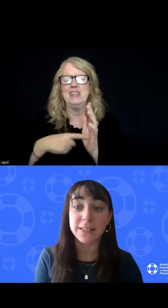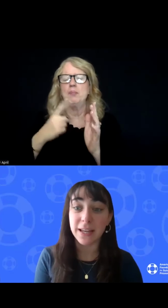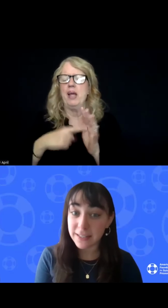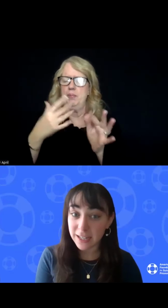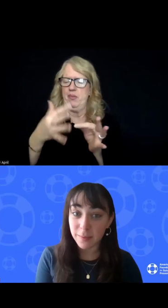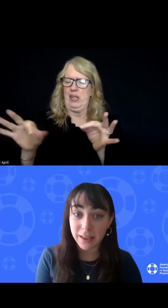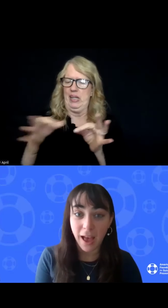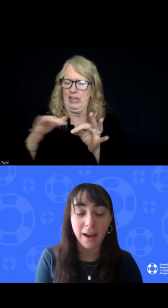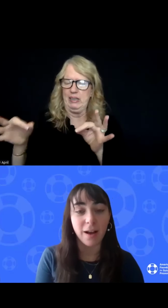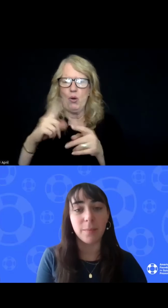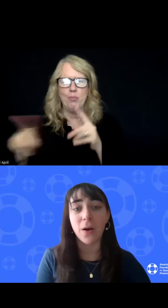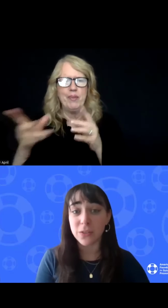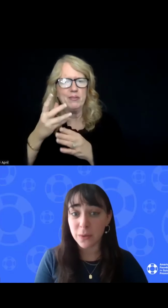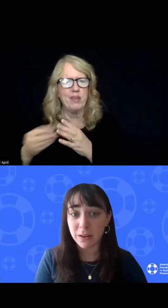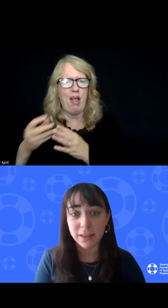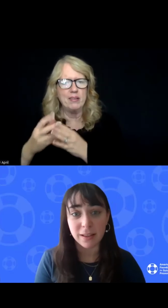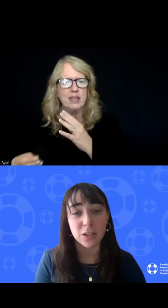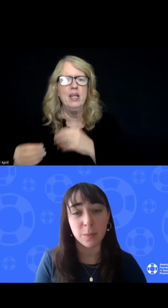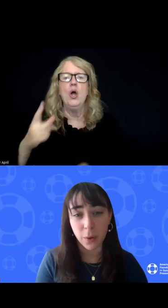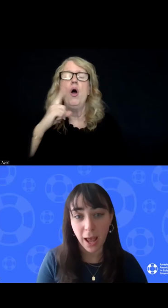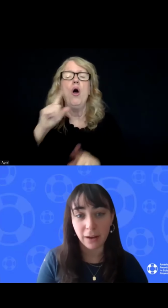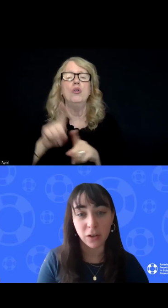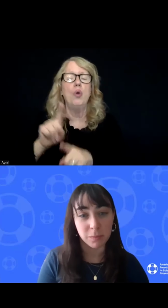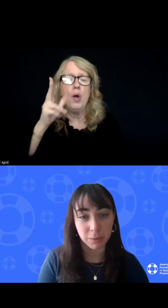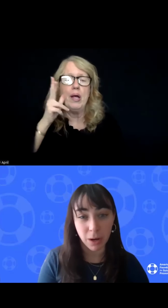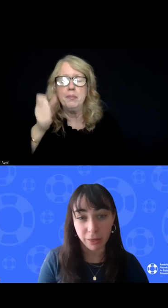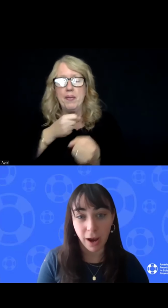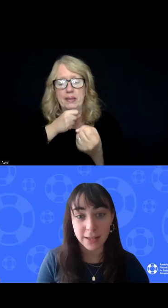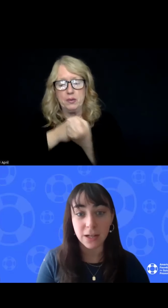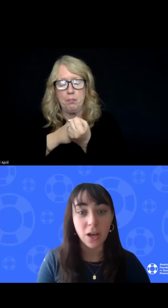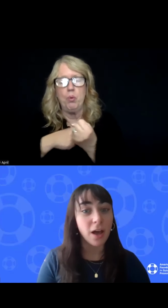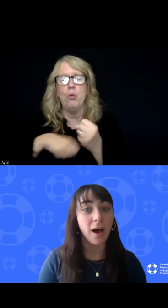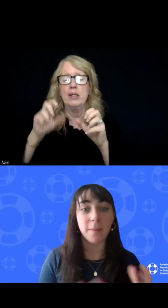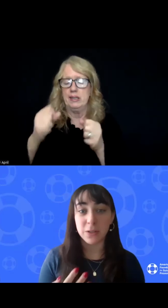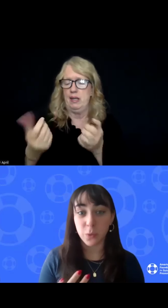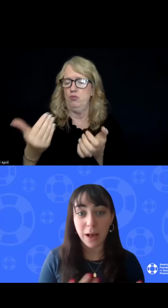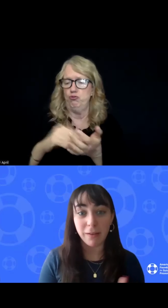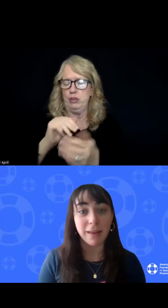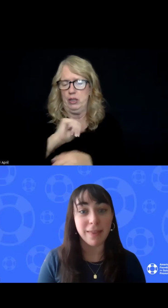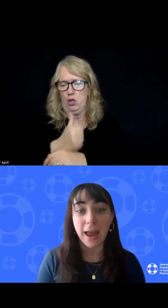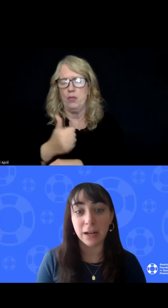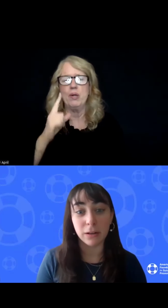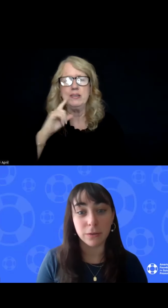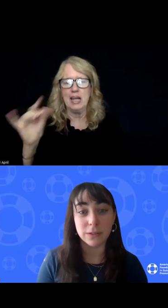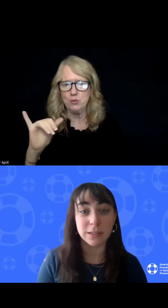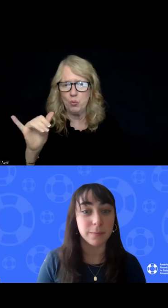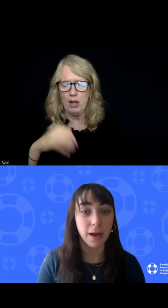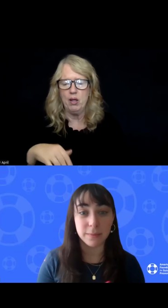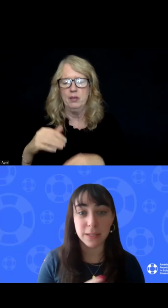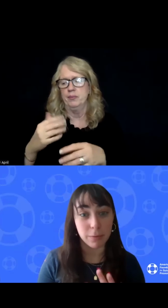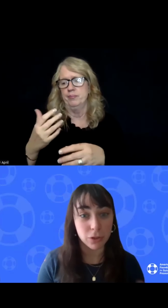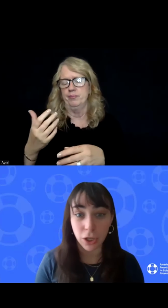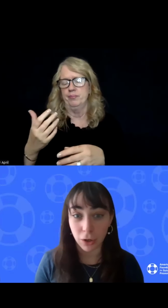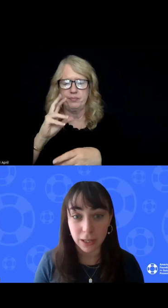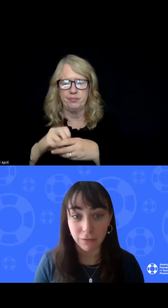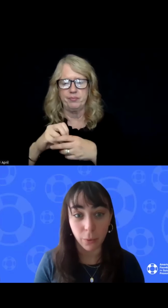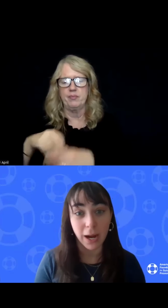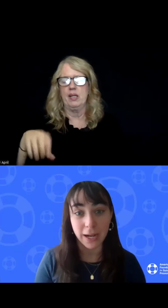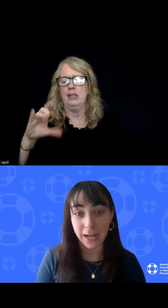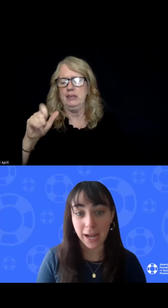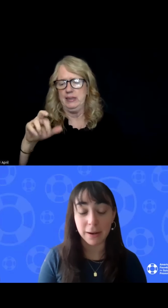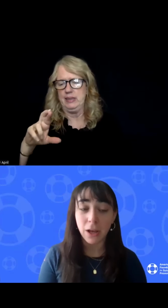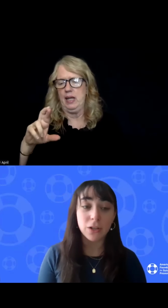So excited to hear about that. Also hearing that the Support Act could be reauthorized as well. And that includes some cybersecurity